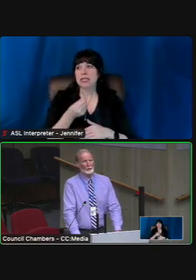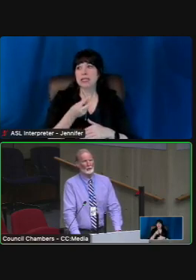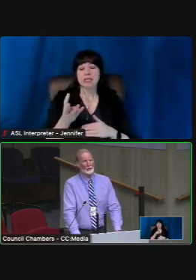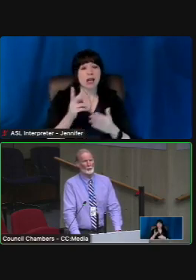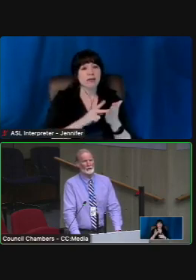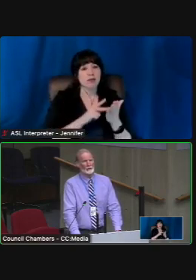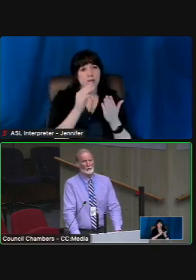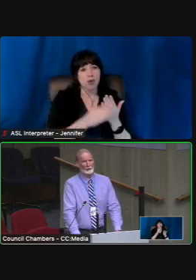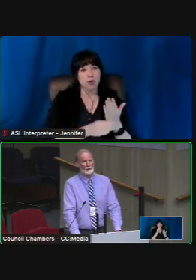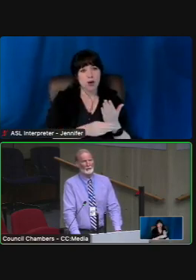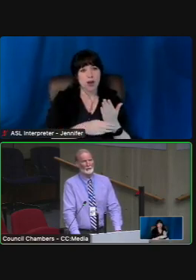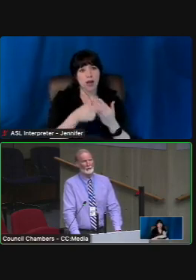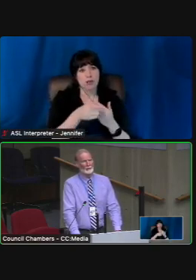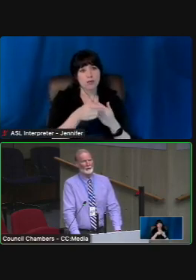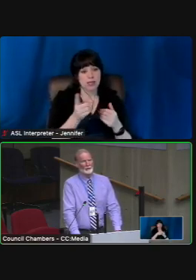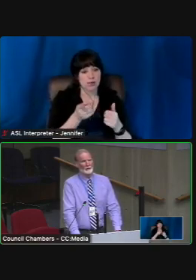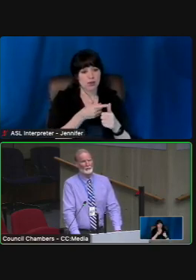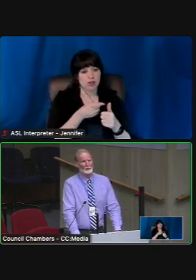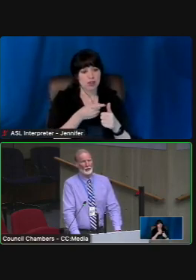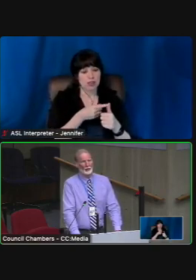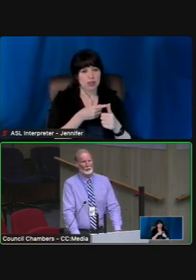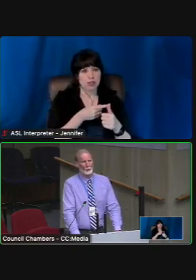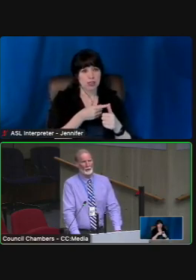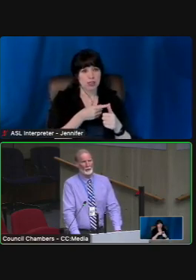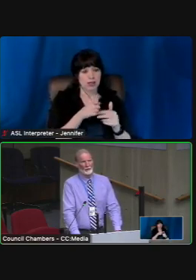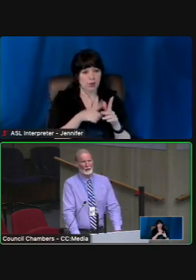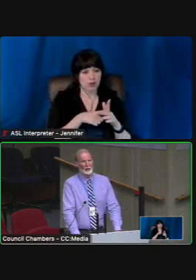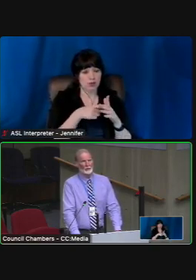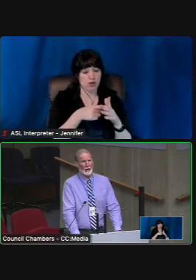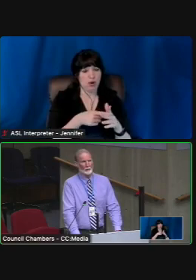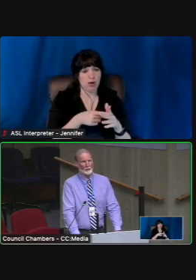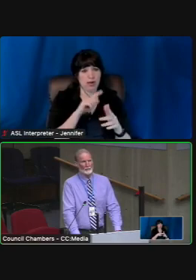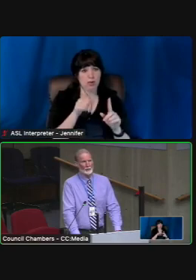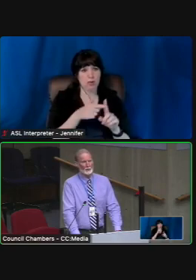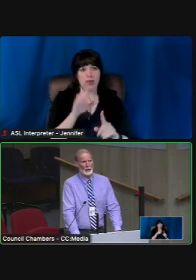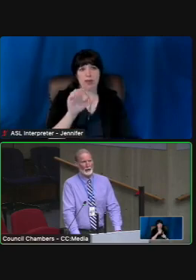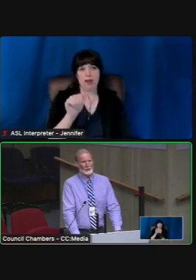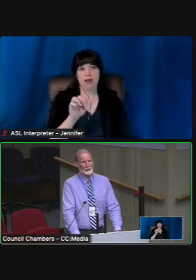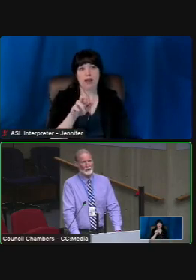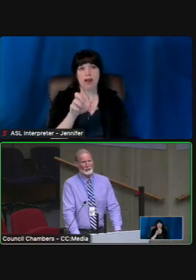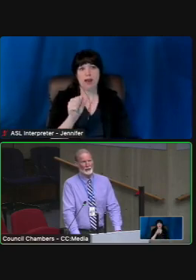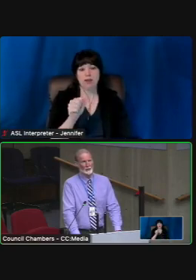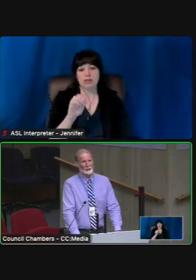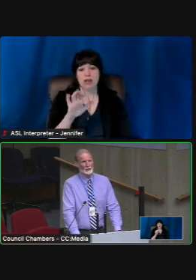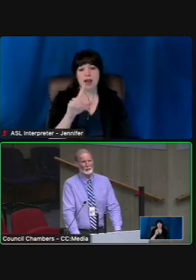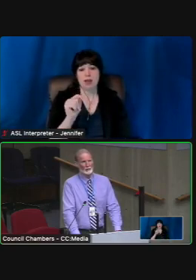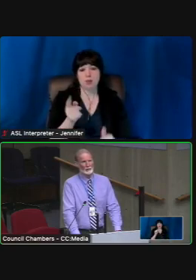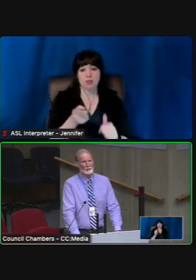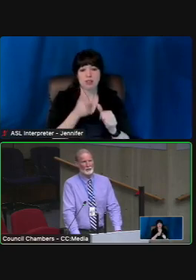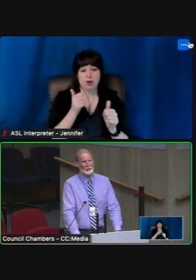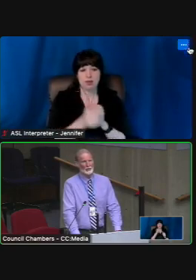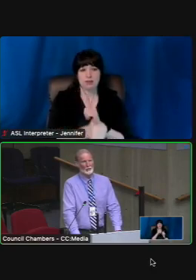were originally started when the CARES Act was first passed, and then later in